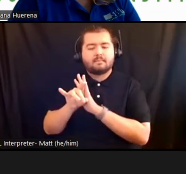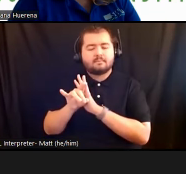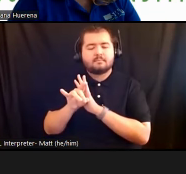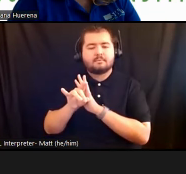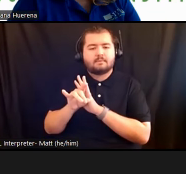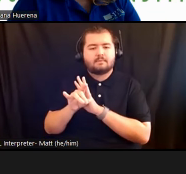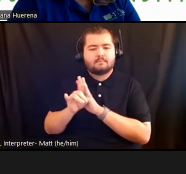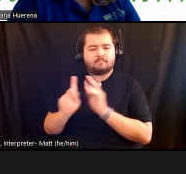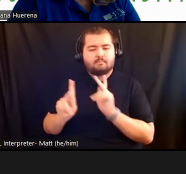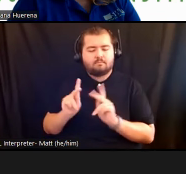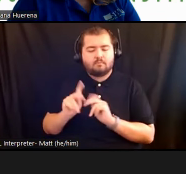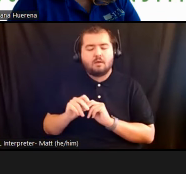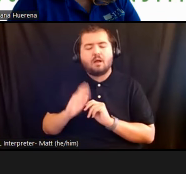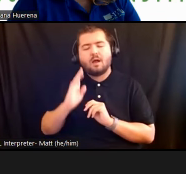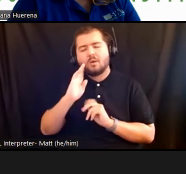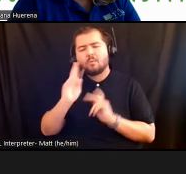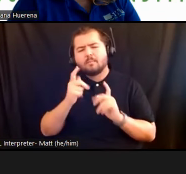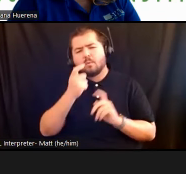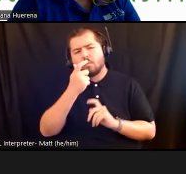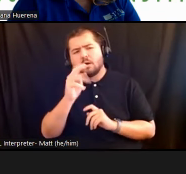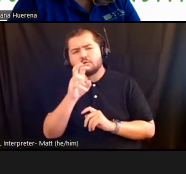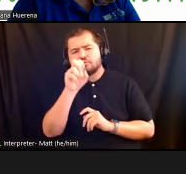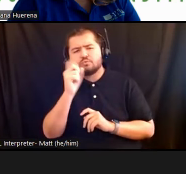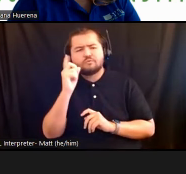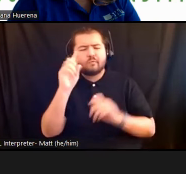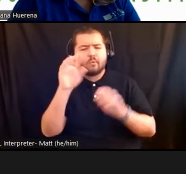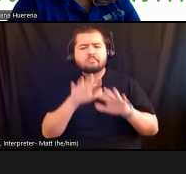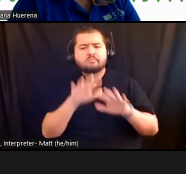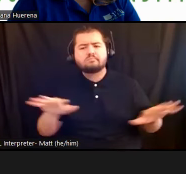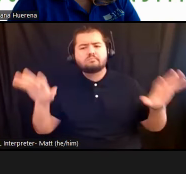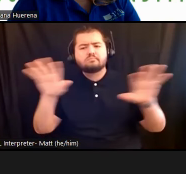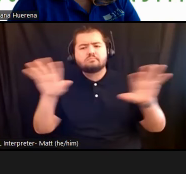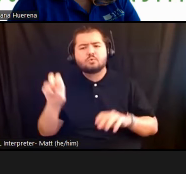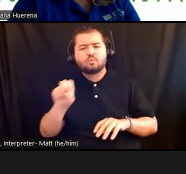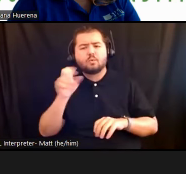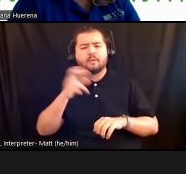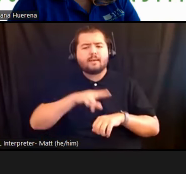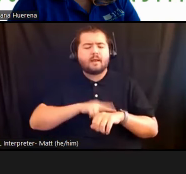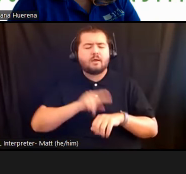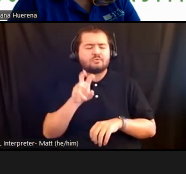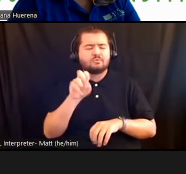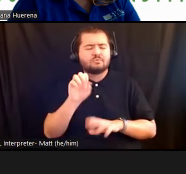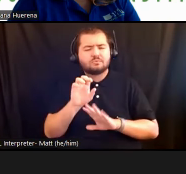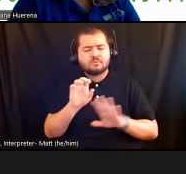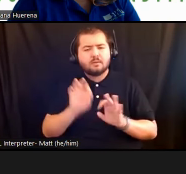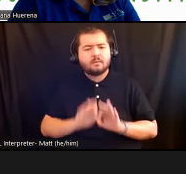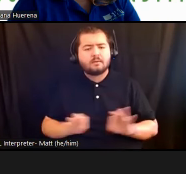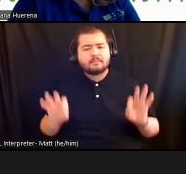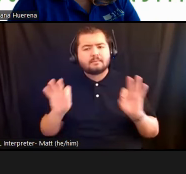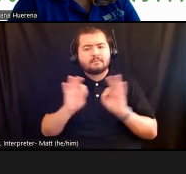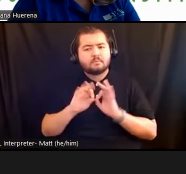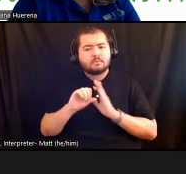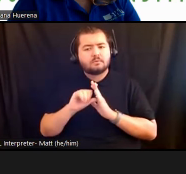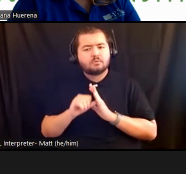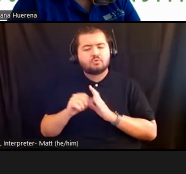information from the national news, but it's so important that you, what we like to call them trusted election